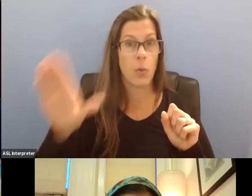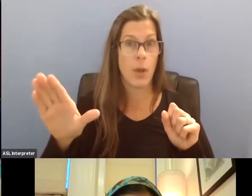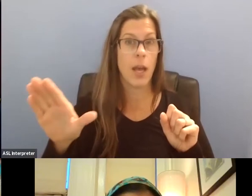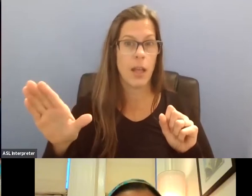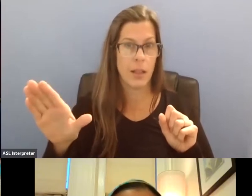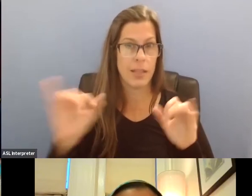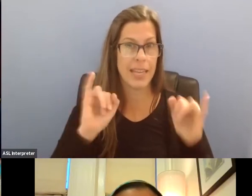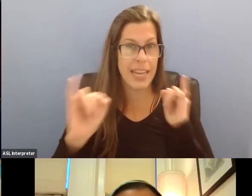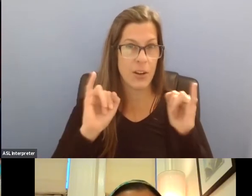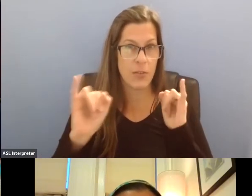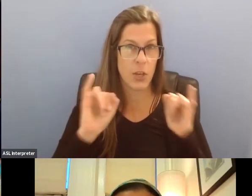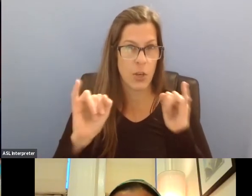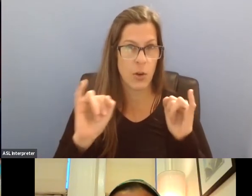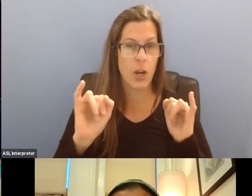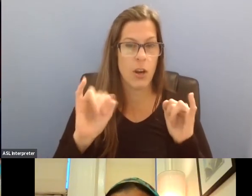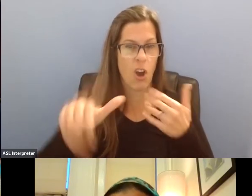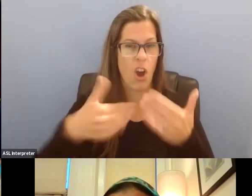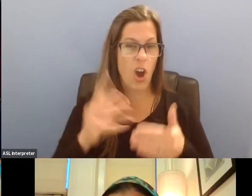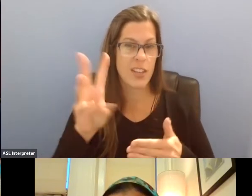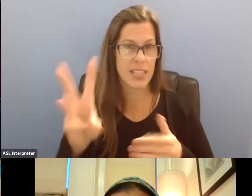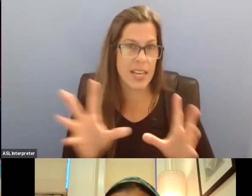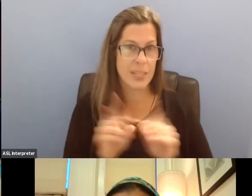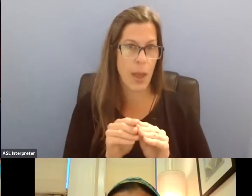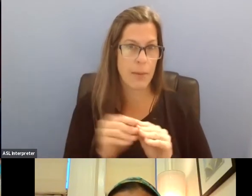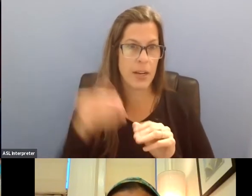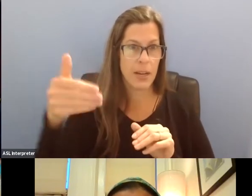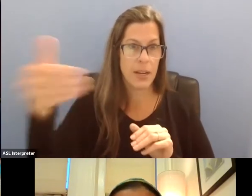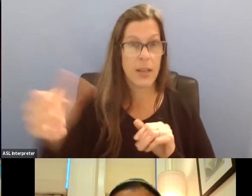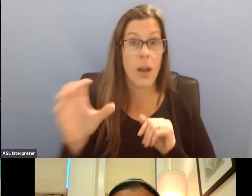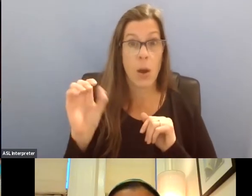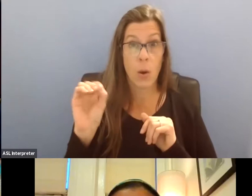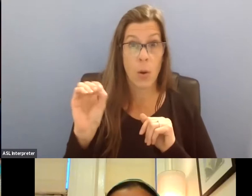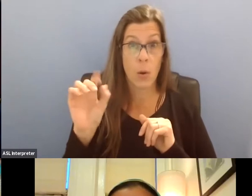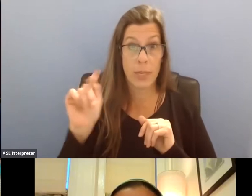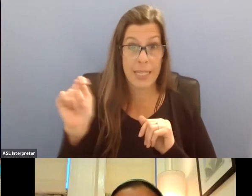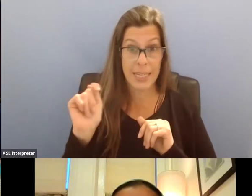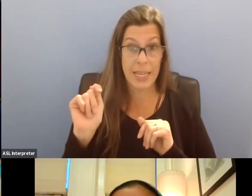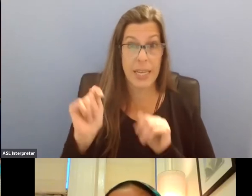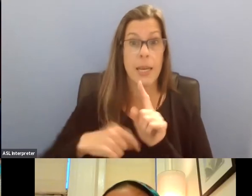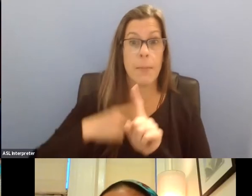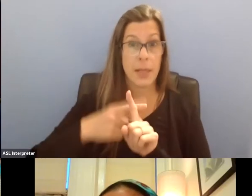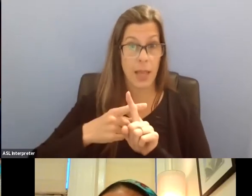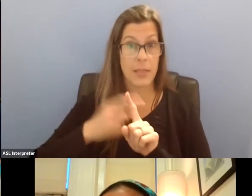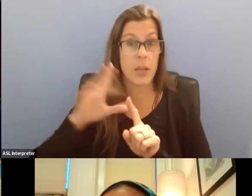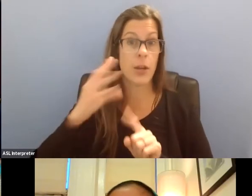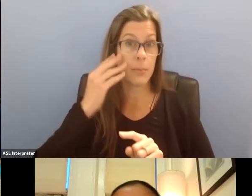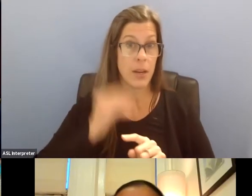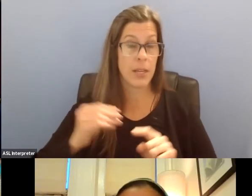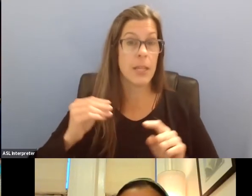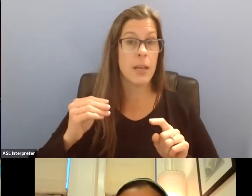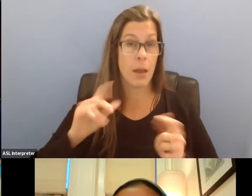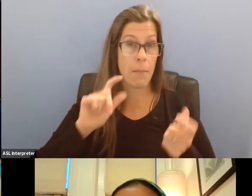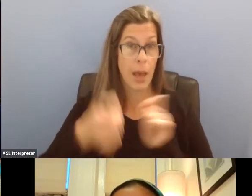six of these webinars. Freya is an occupational therapist and her experience with modifying the physical and cultural environments,